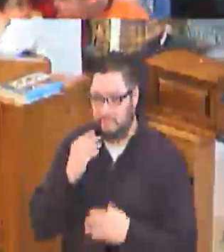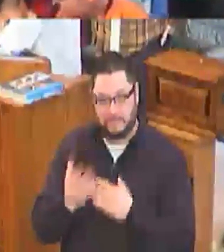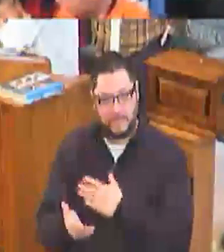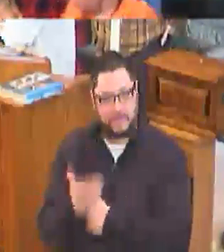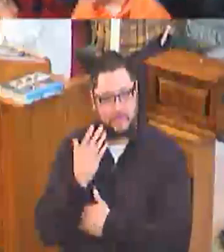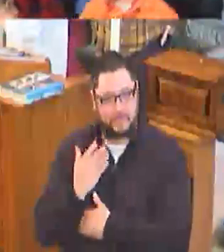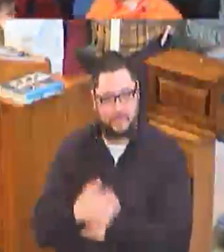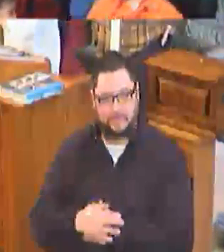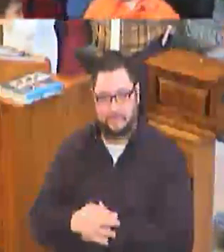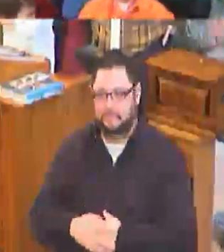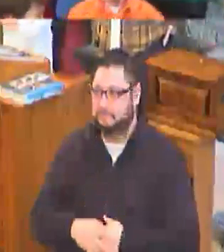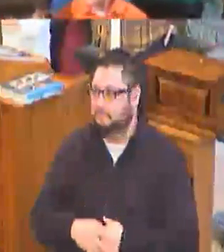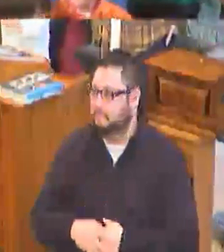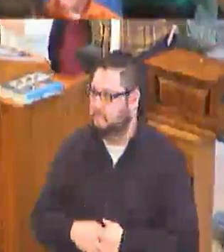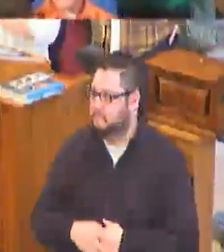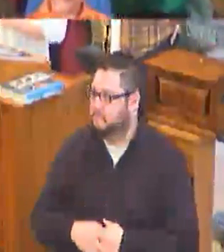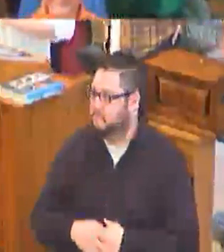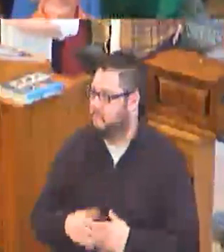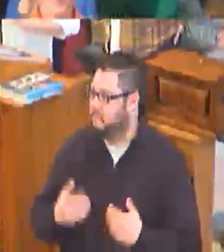Good morning.